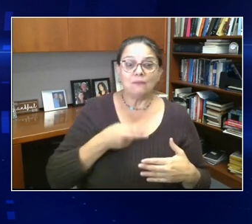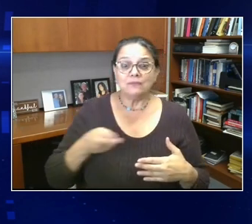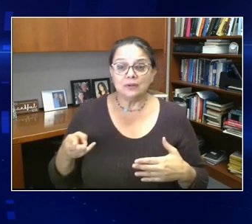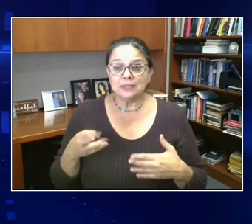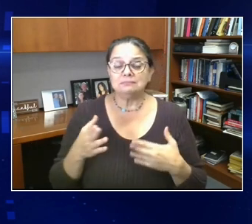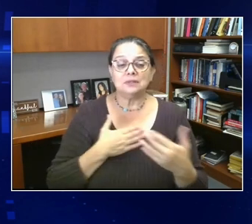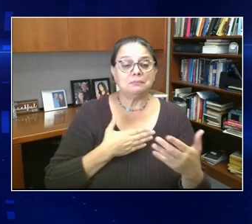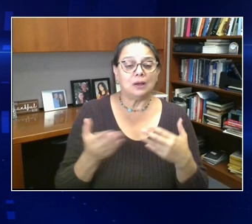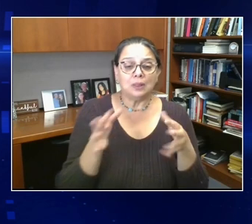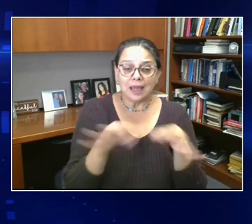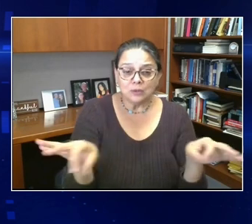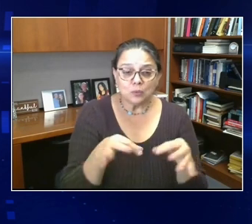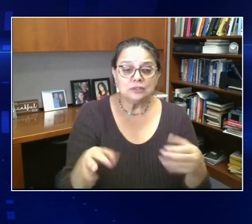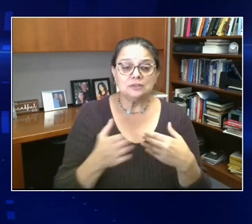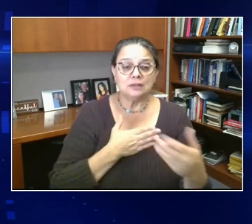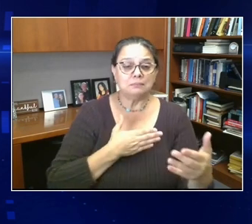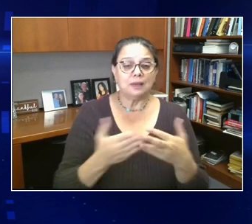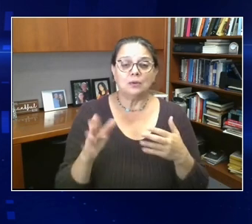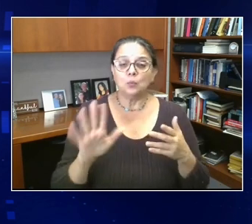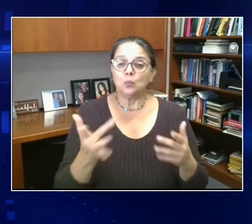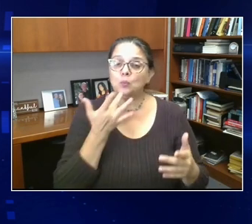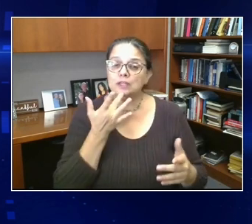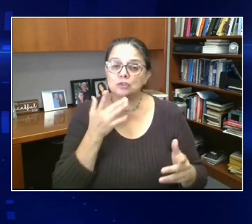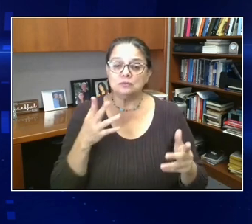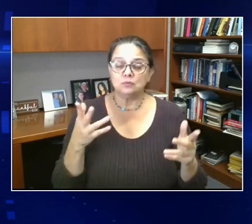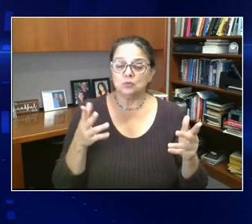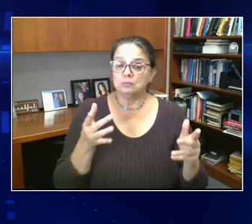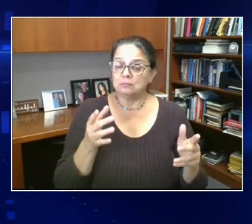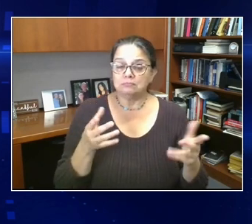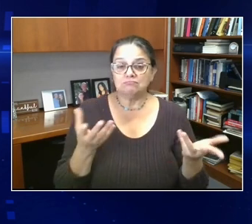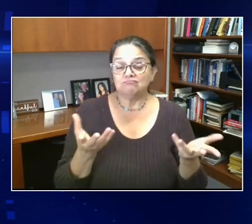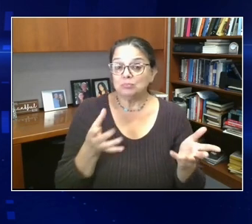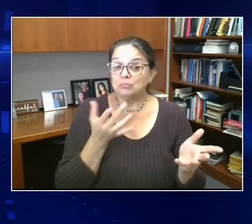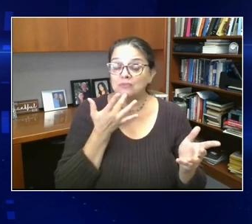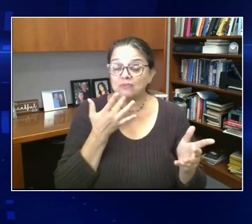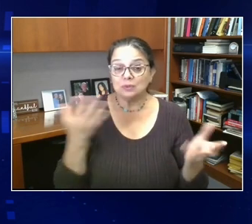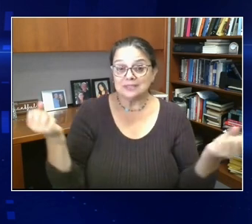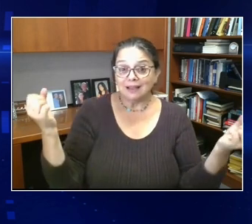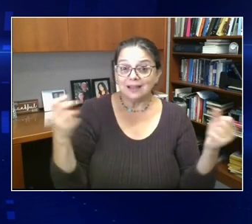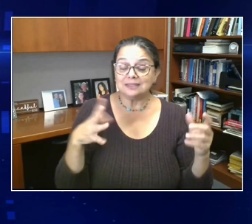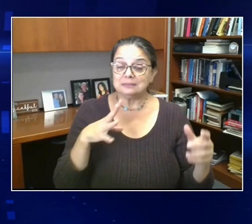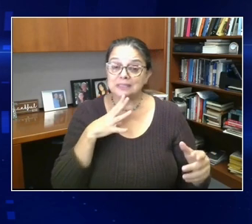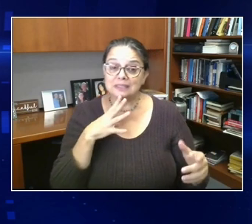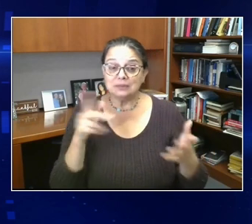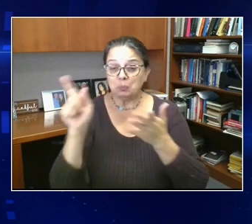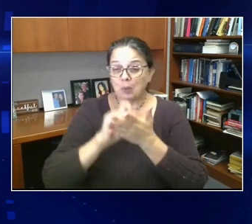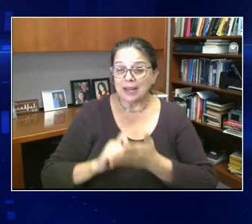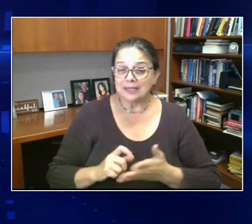This holds for both deaf and hearing individuals, regardless of their language or preferred language